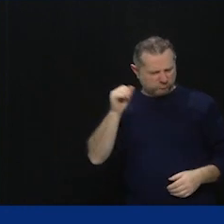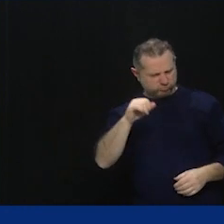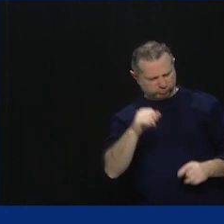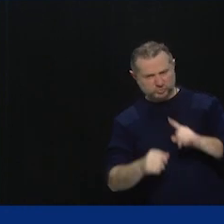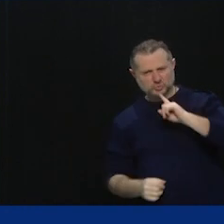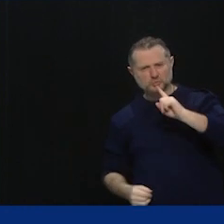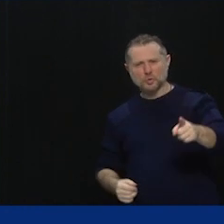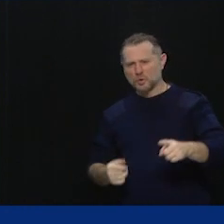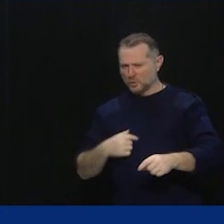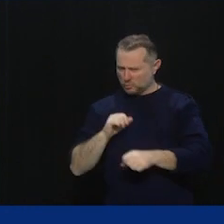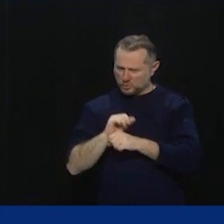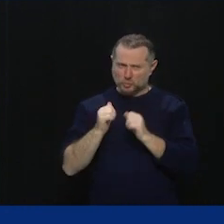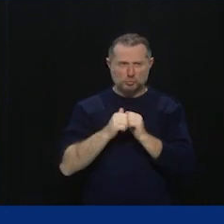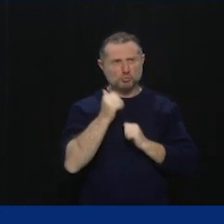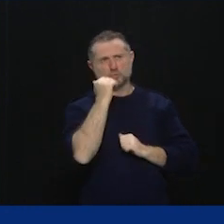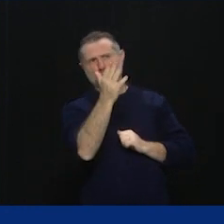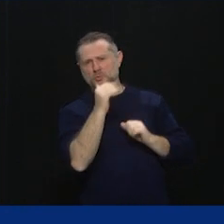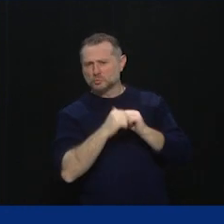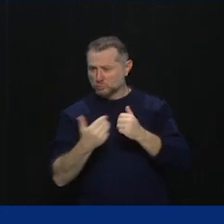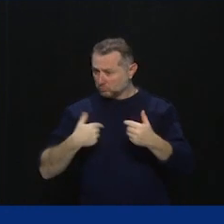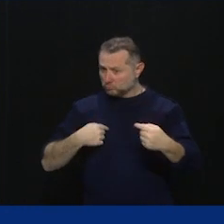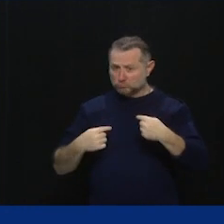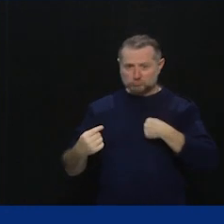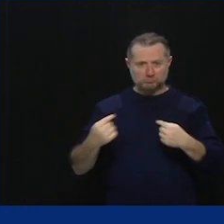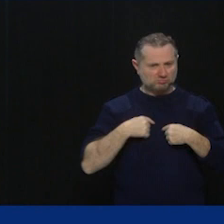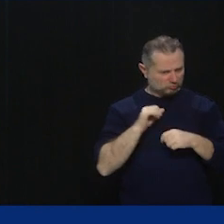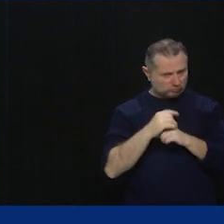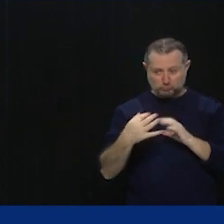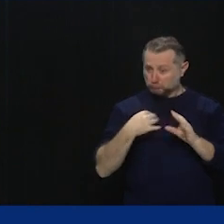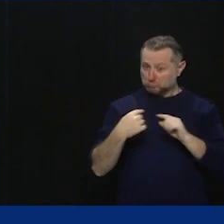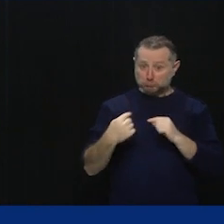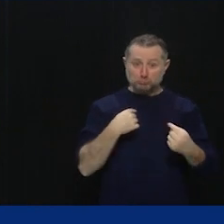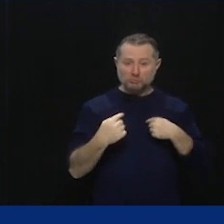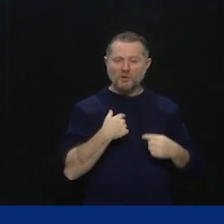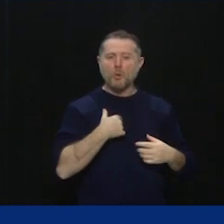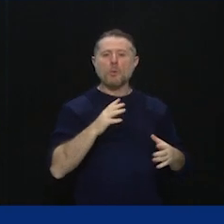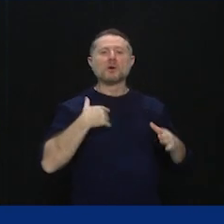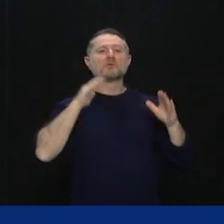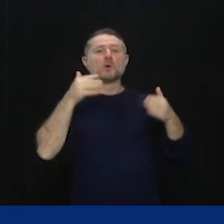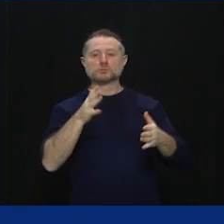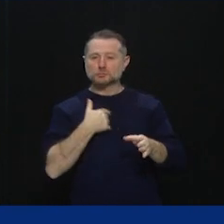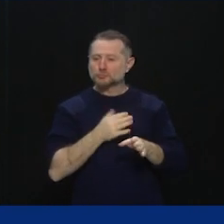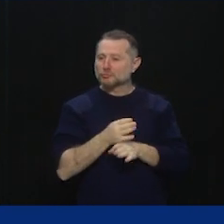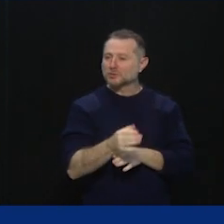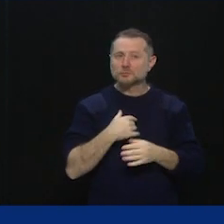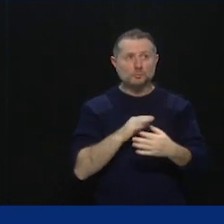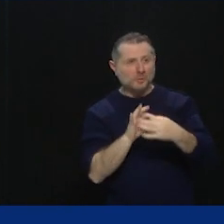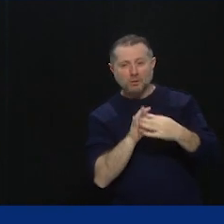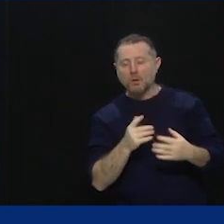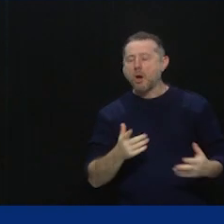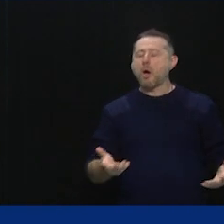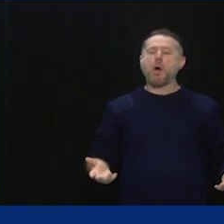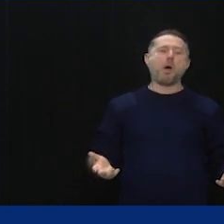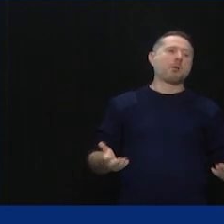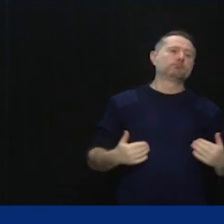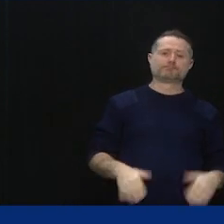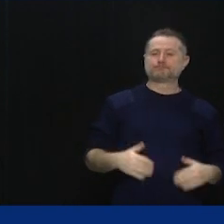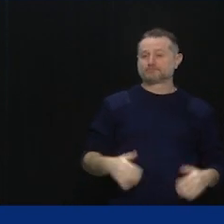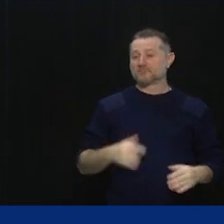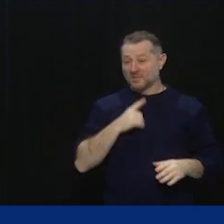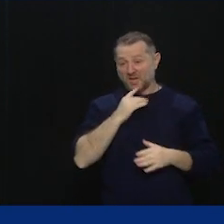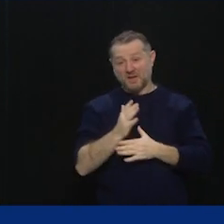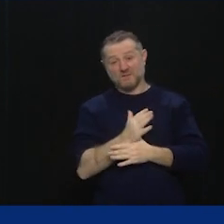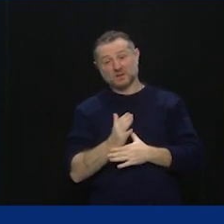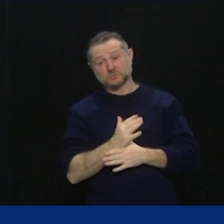We get what you're trying to do. We want to be a part of it, and we'll spend our careers with you. I think we have an average longevity of, I don't know,